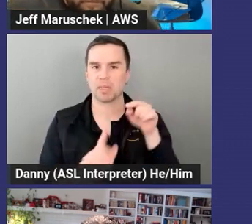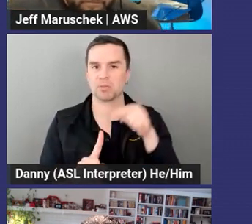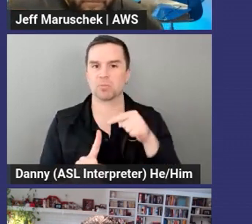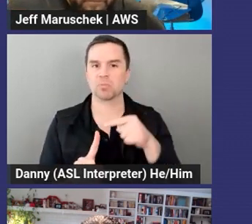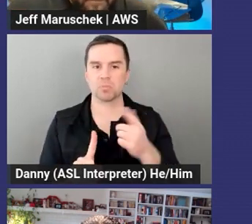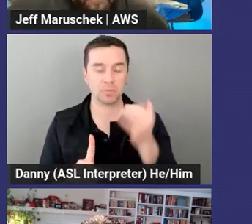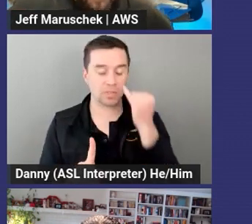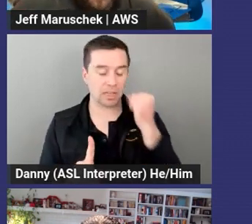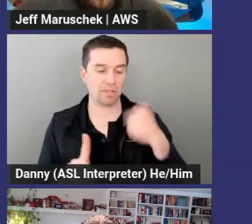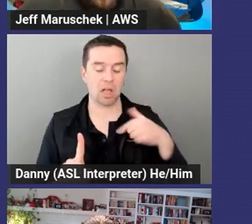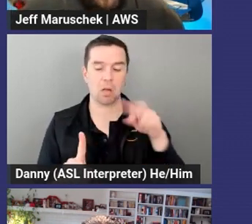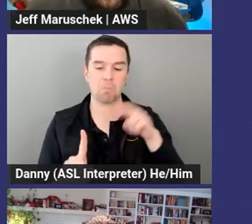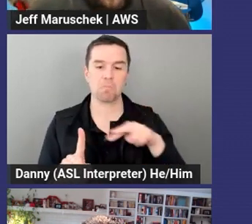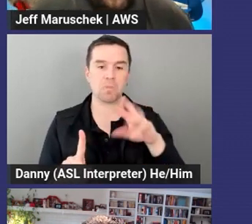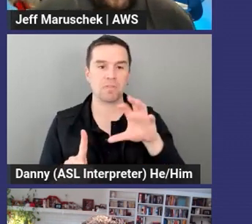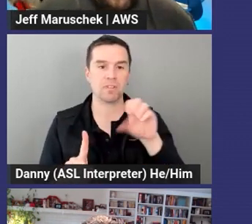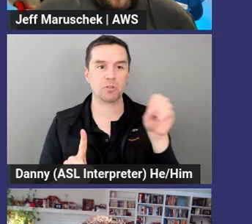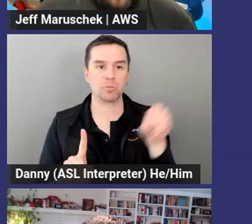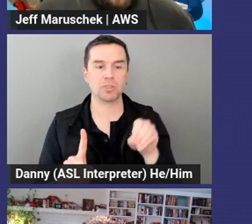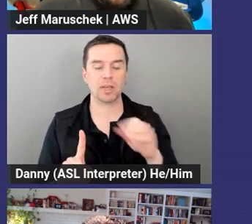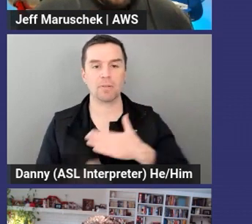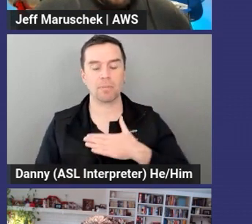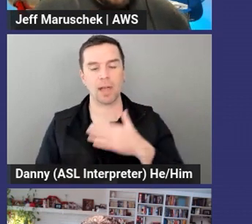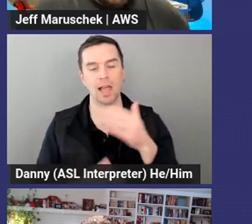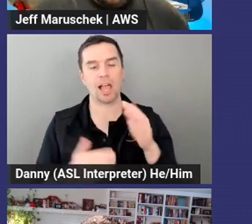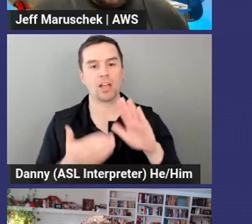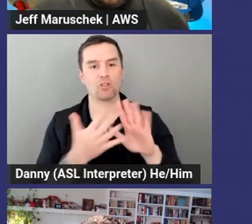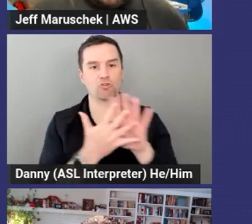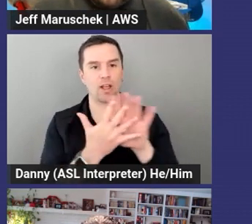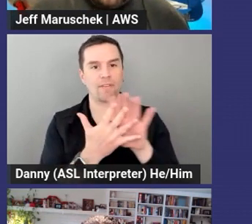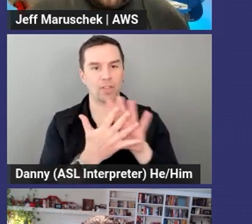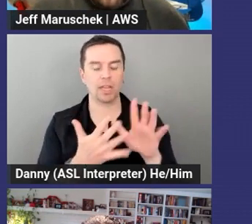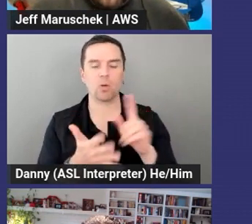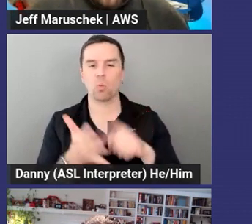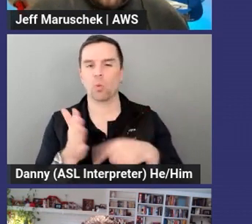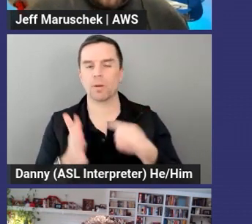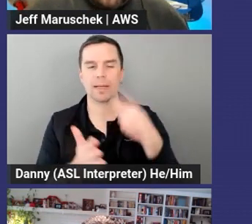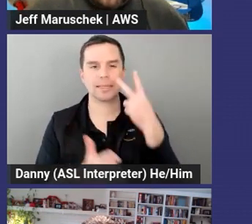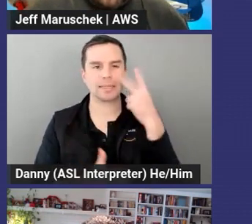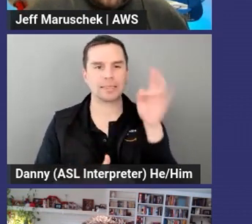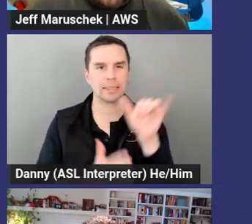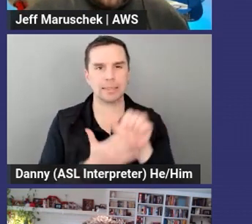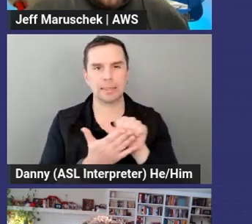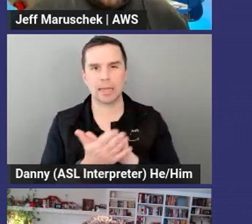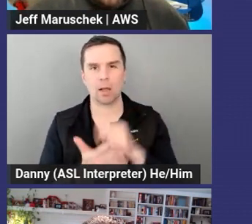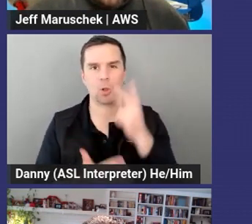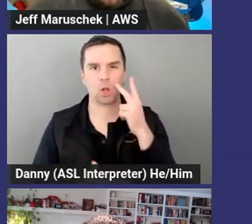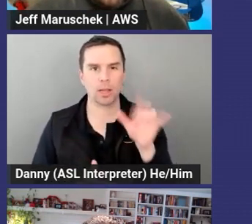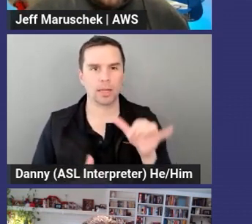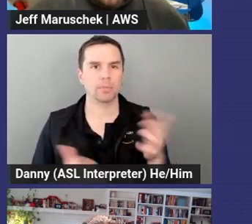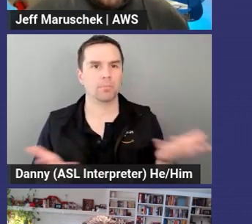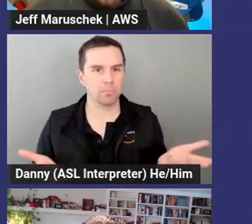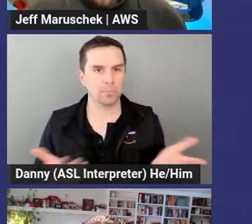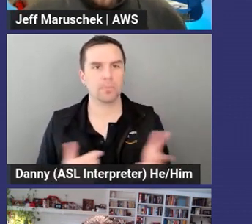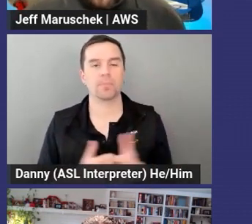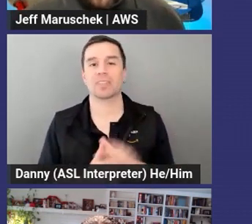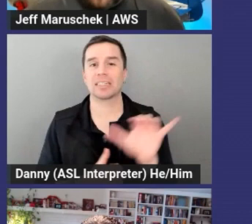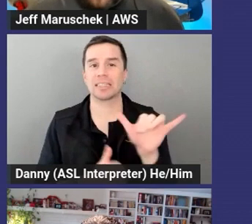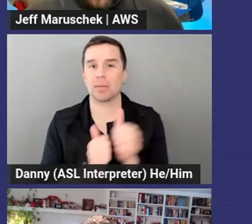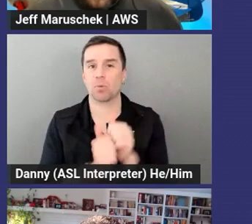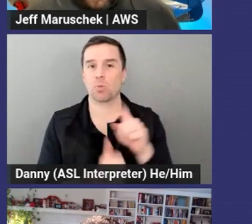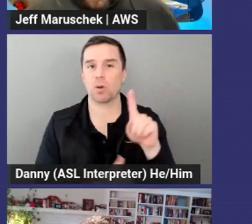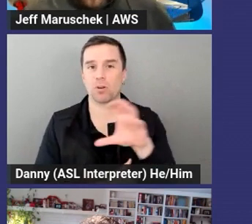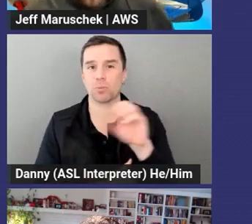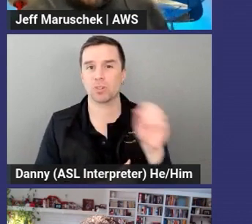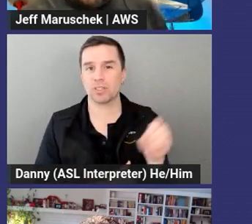monitor 50% of my traffic, how would my city ASIN count look like? Similarly, for 100% of traffic, 25,